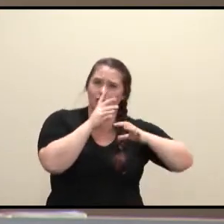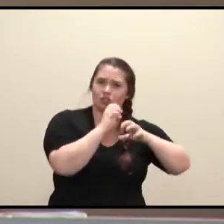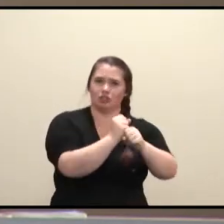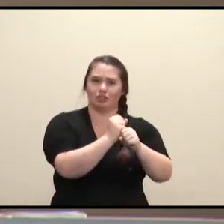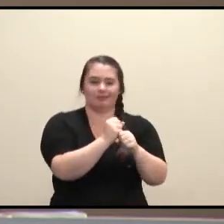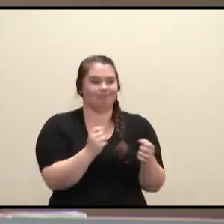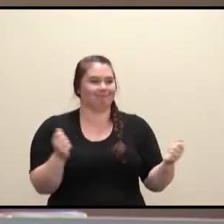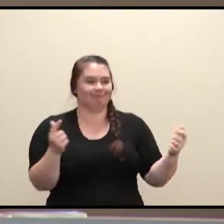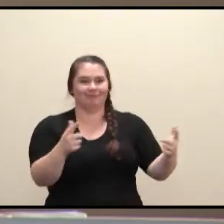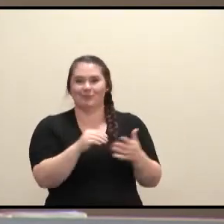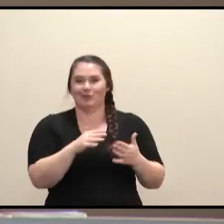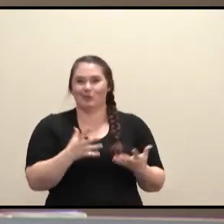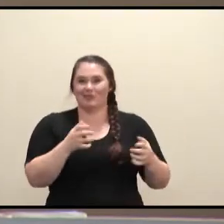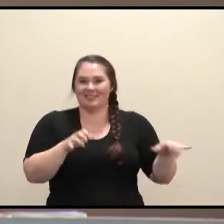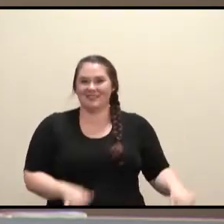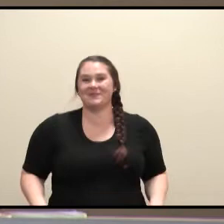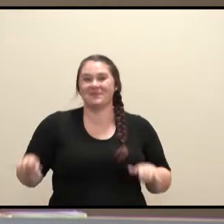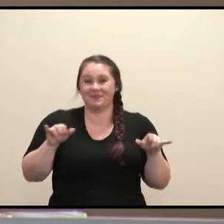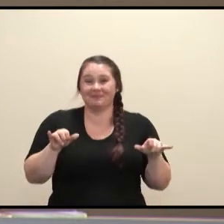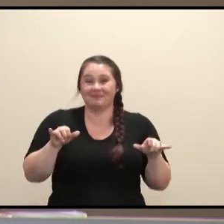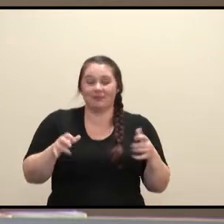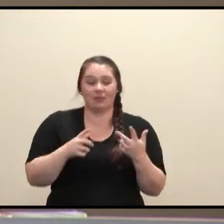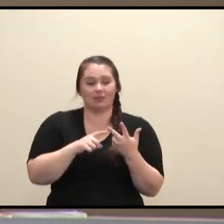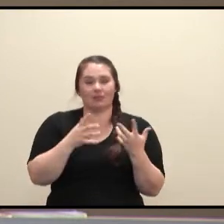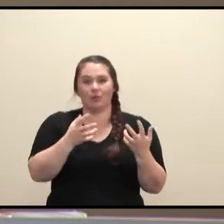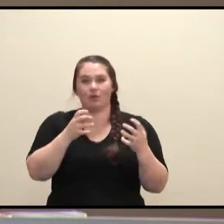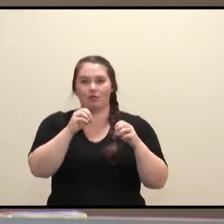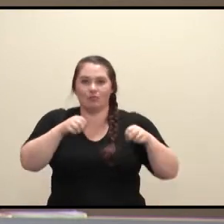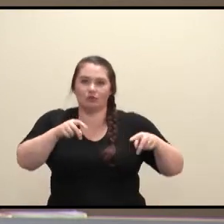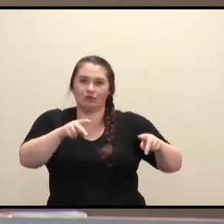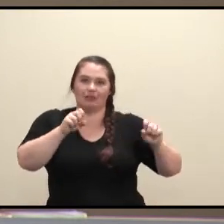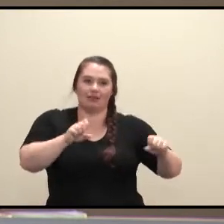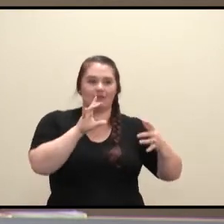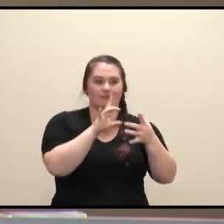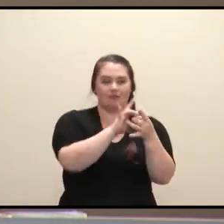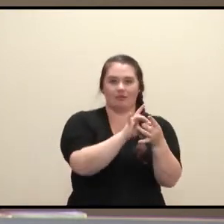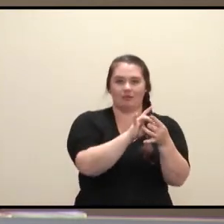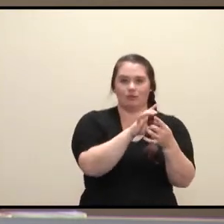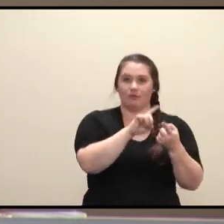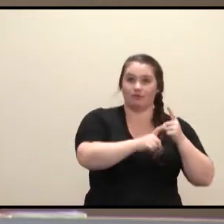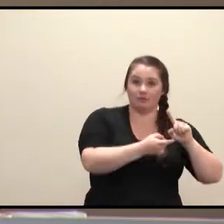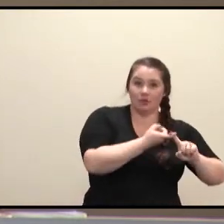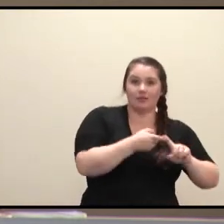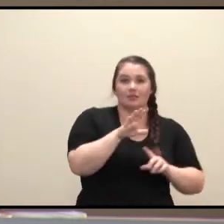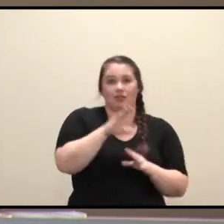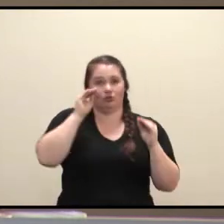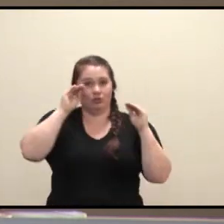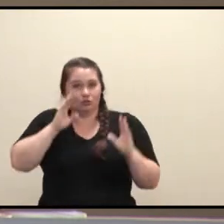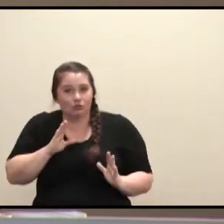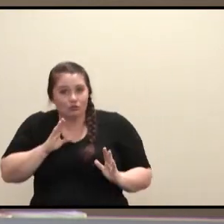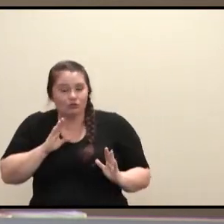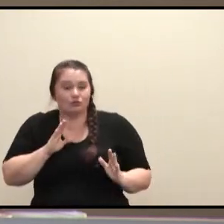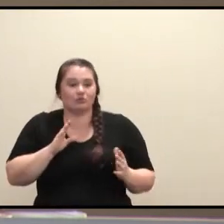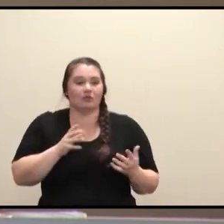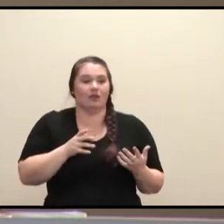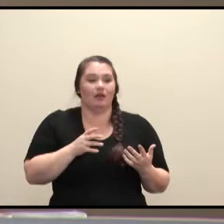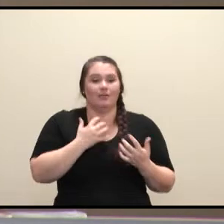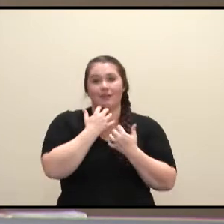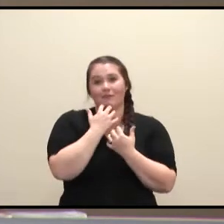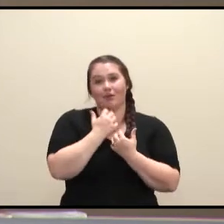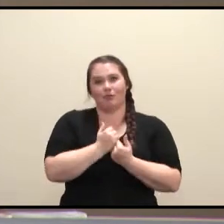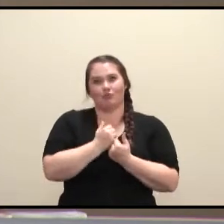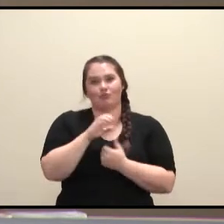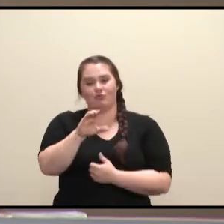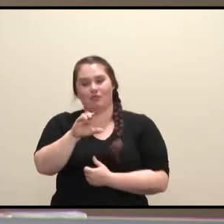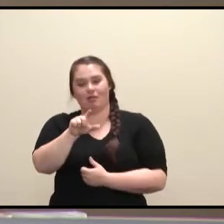student wants. They want the opportunity to connect with their peers and with their teachers. They value clubs